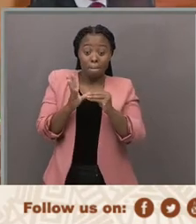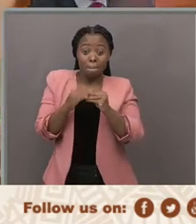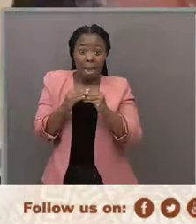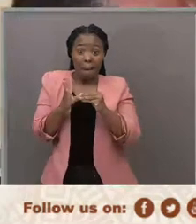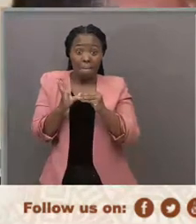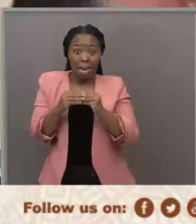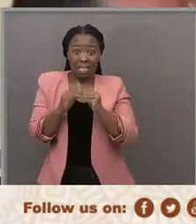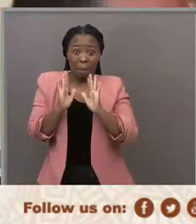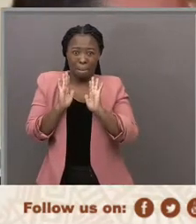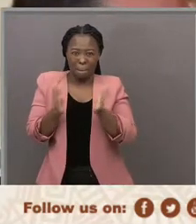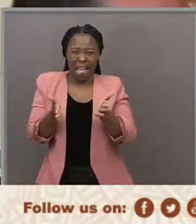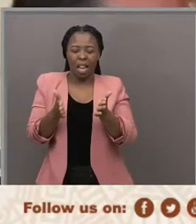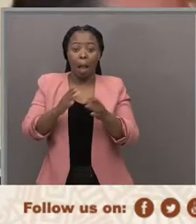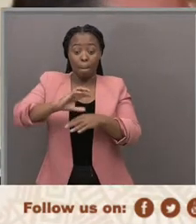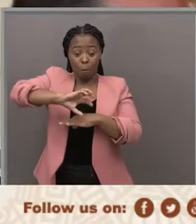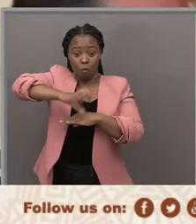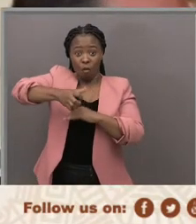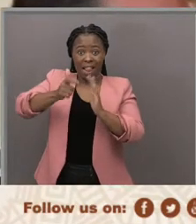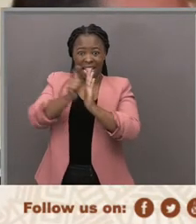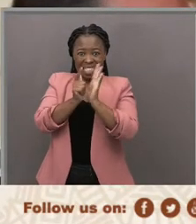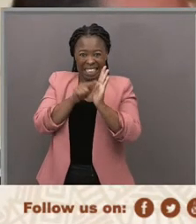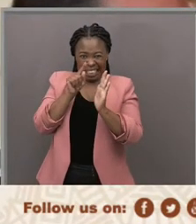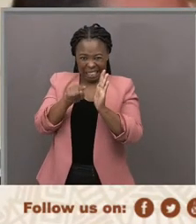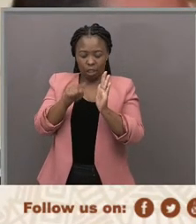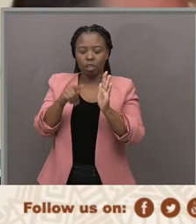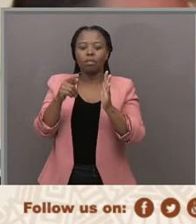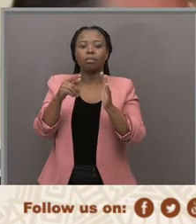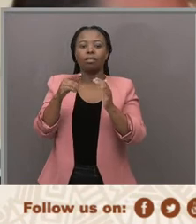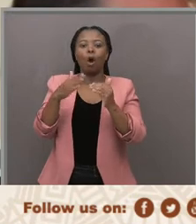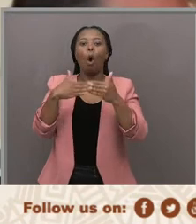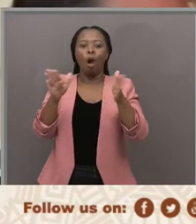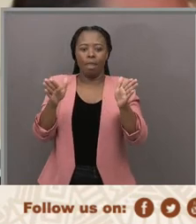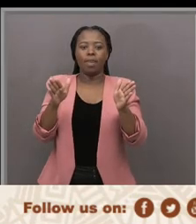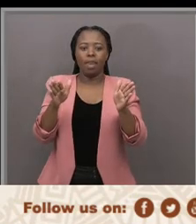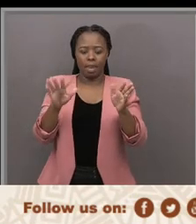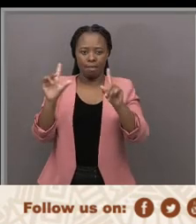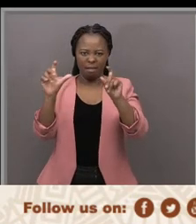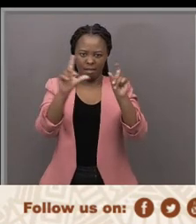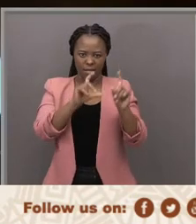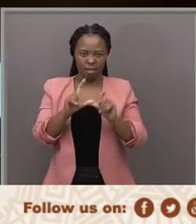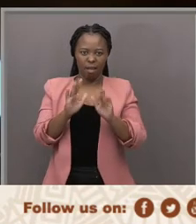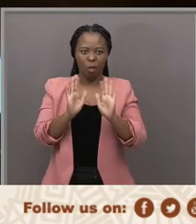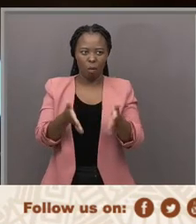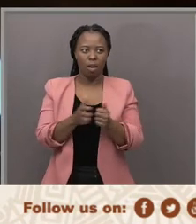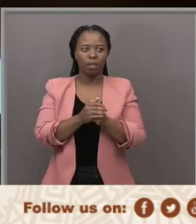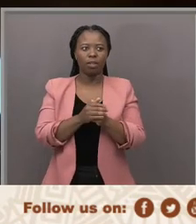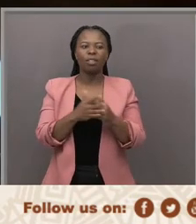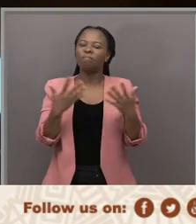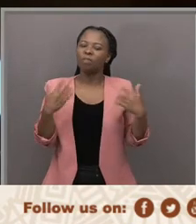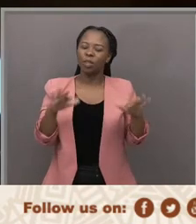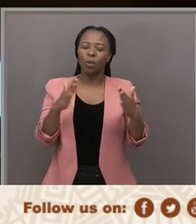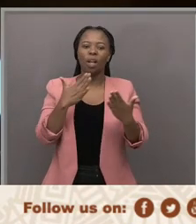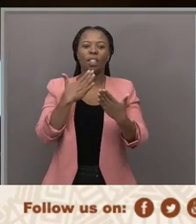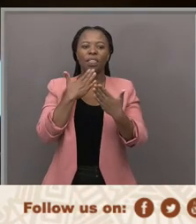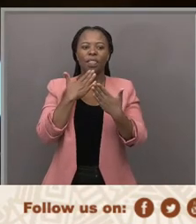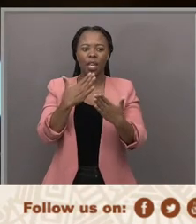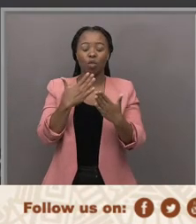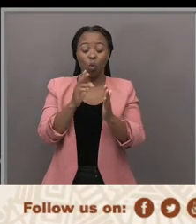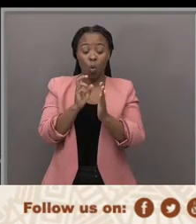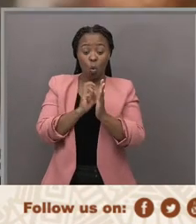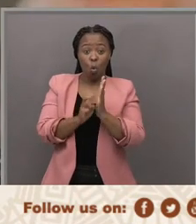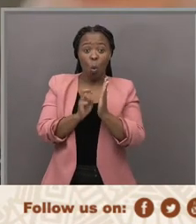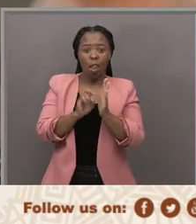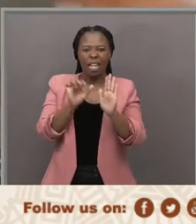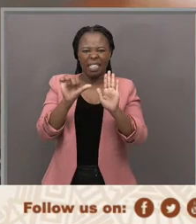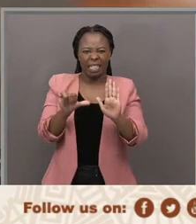legislature. Thank you very much, Honorable Premier, for your address. And in terms of Rule 16, we